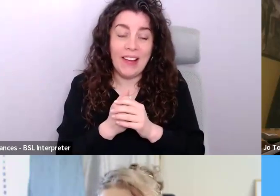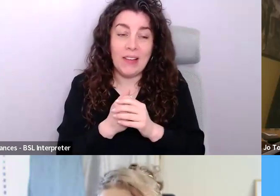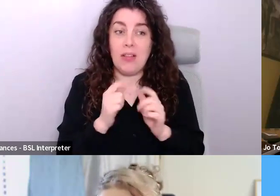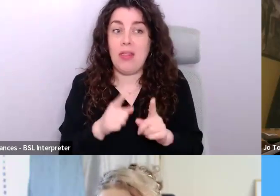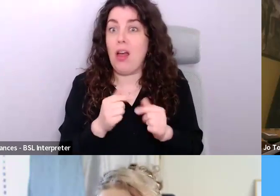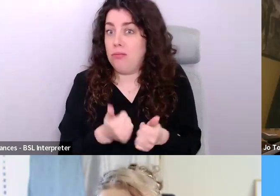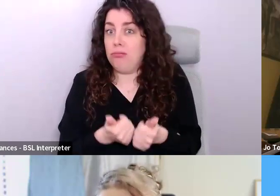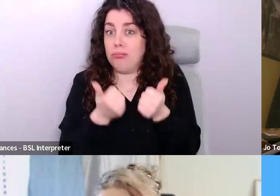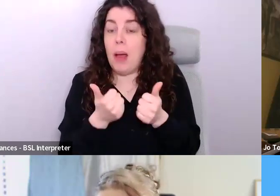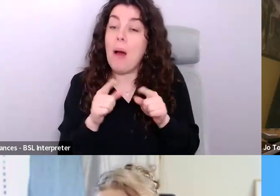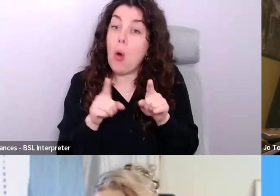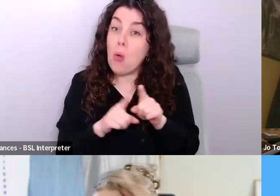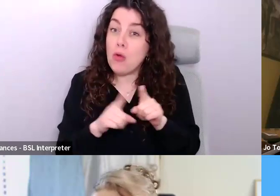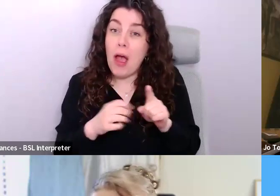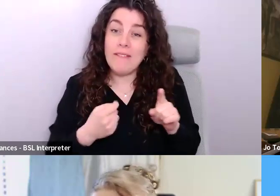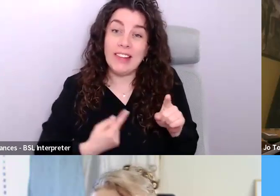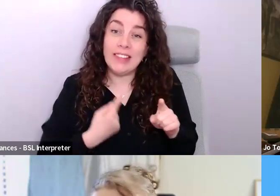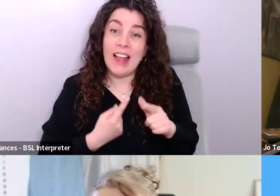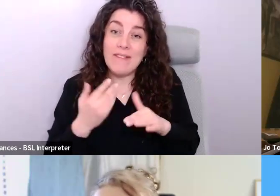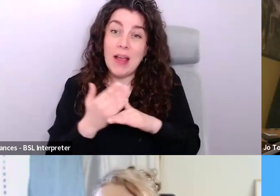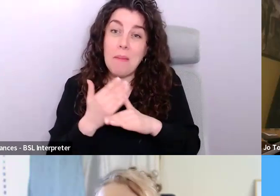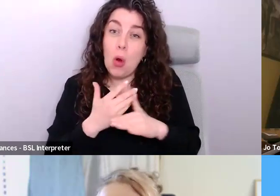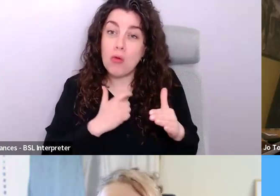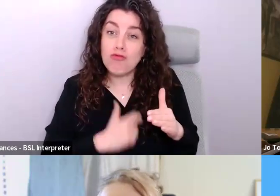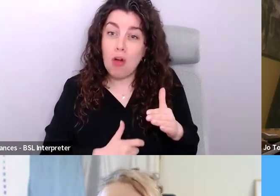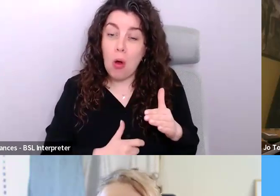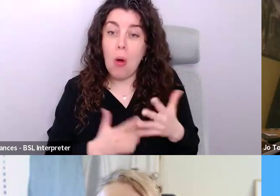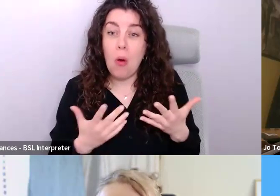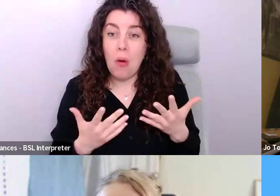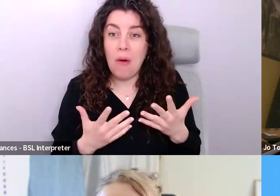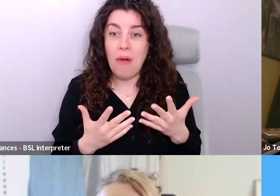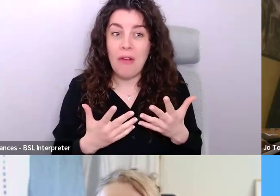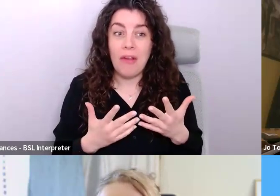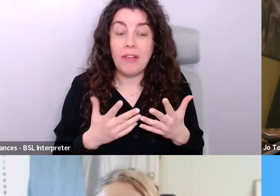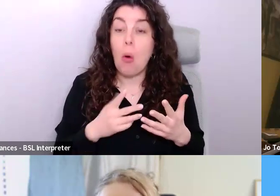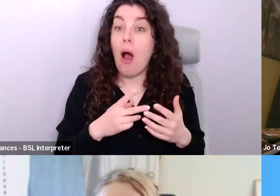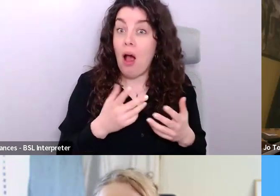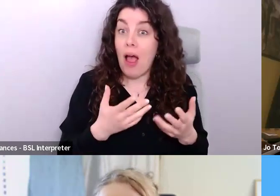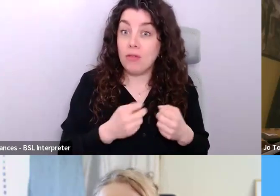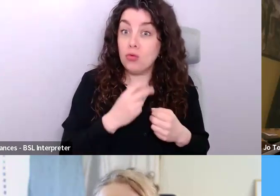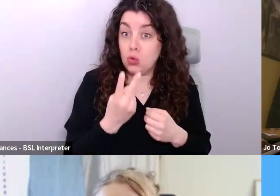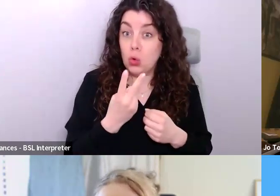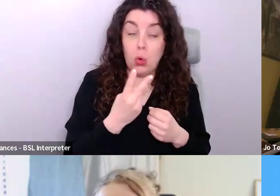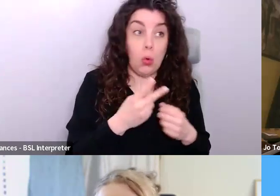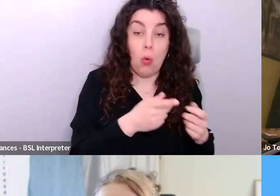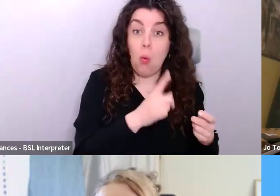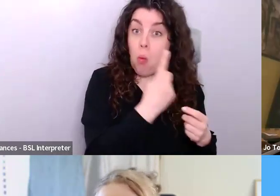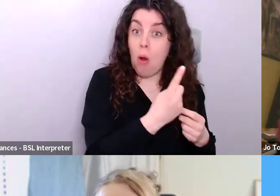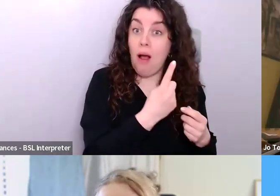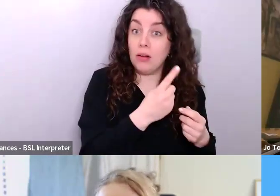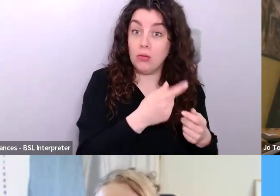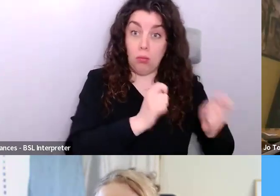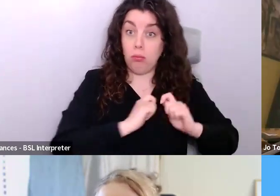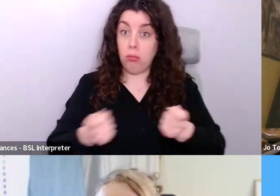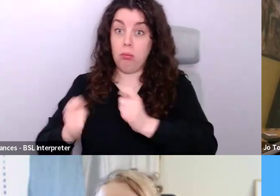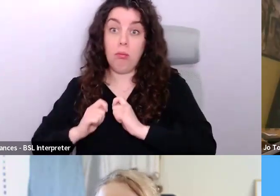I'm also self-employed, so as Anita has already said, I have 2 awards, one for my